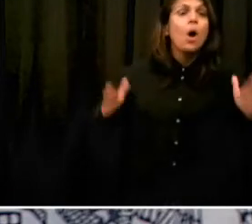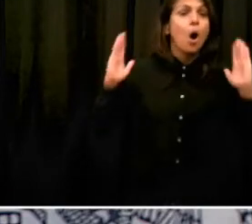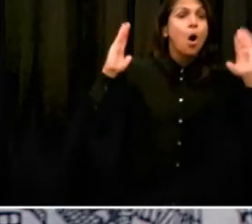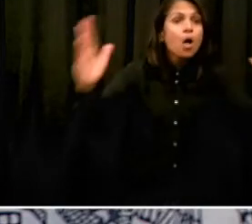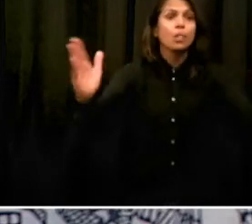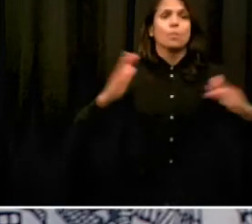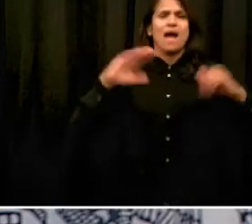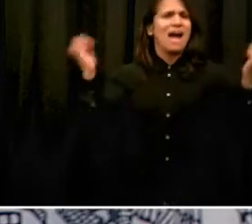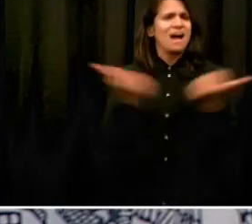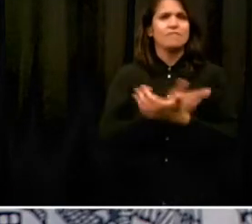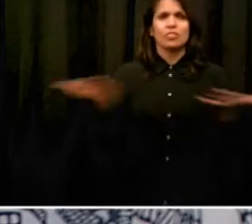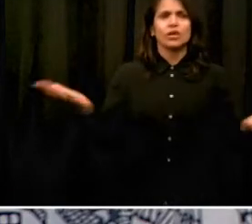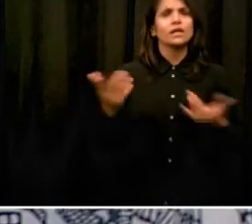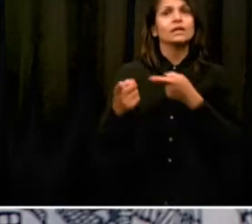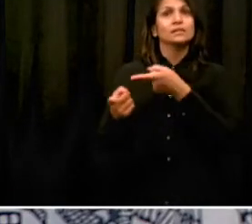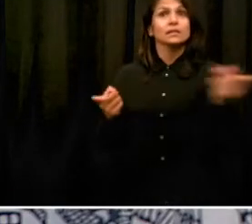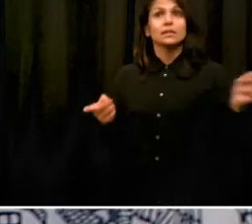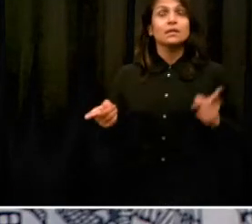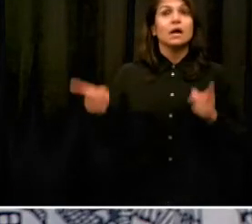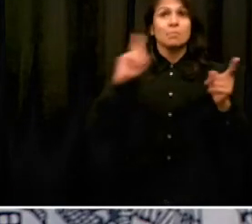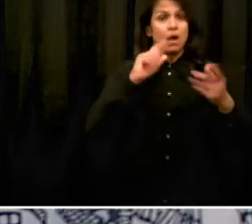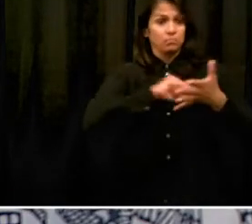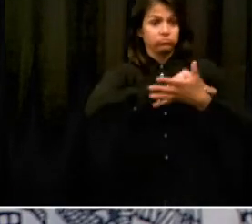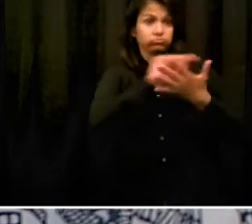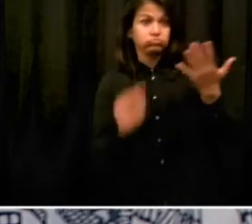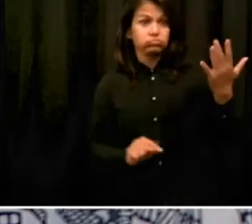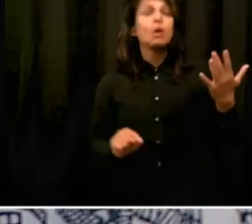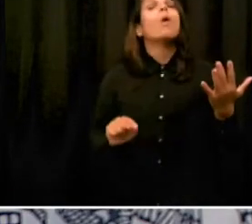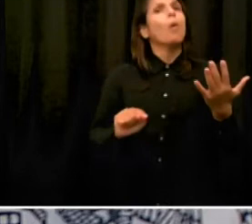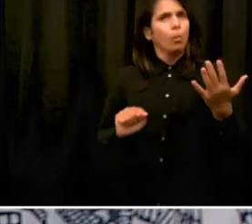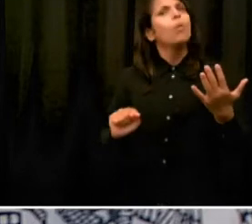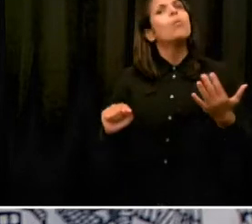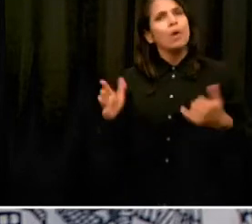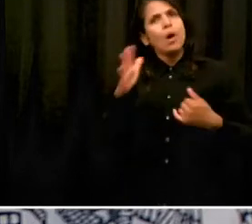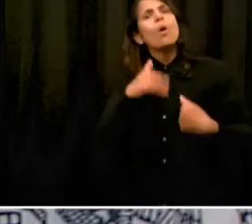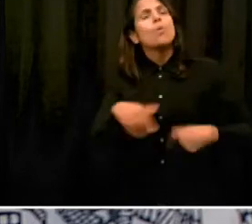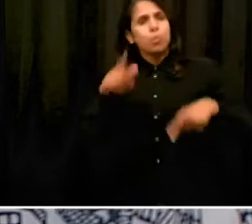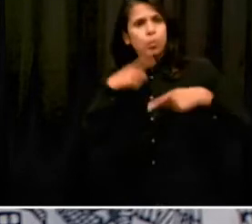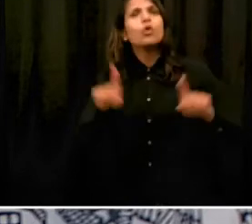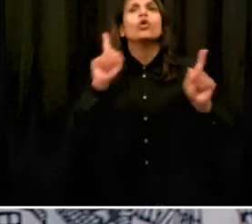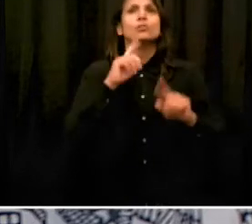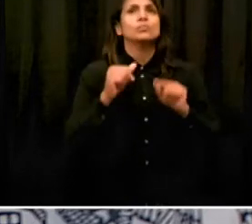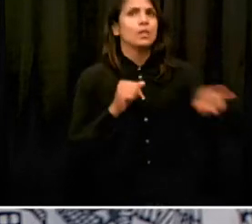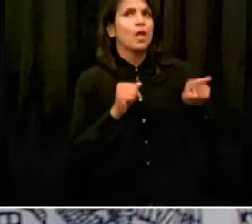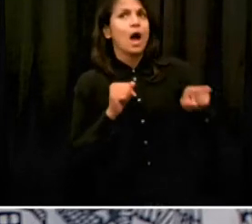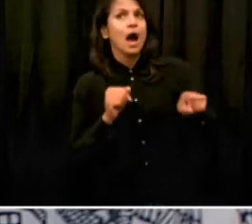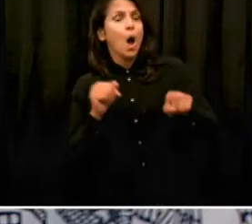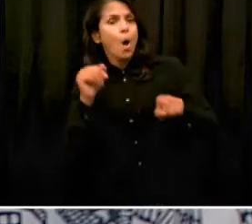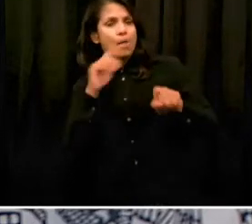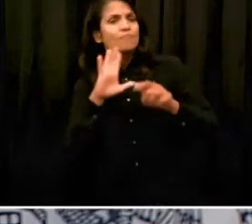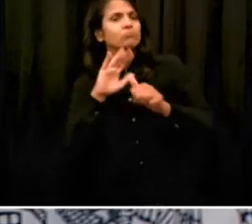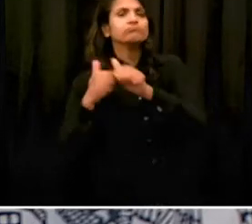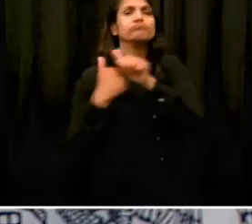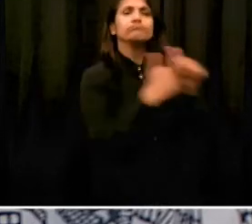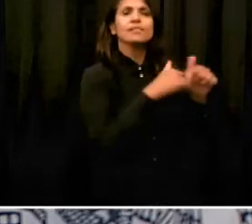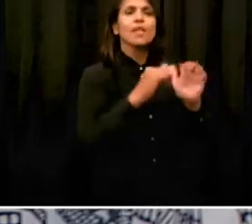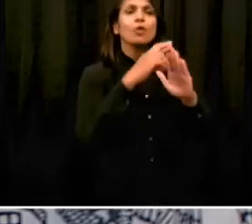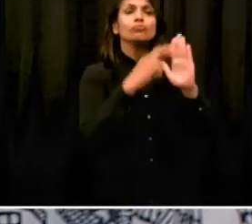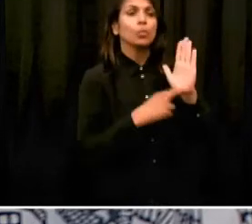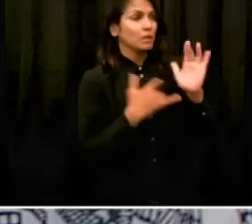bringing school back, because we're layering every approach on top of each other. And then the regular testing available to all and encouraged for